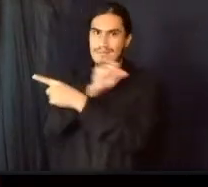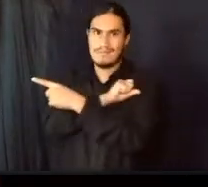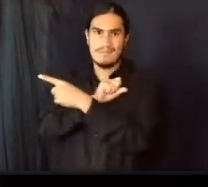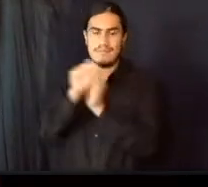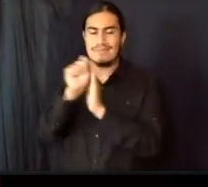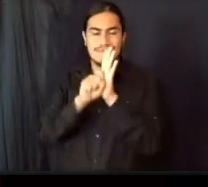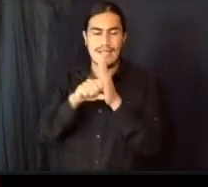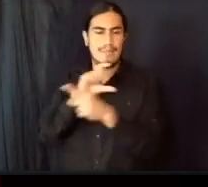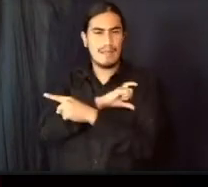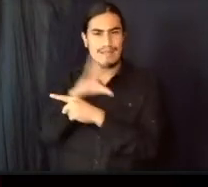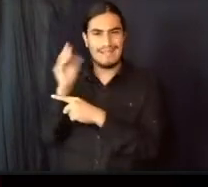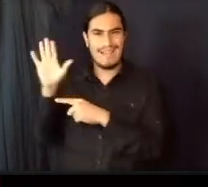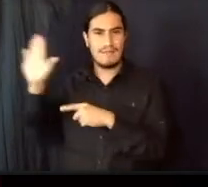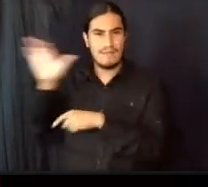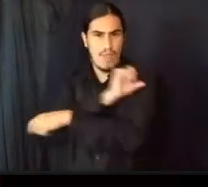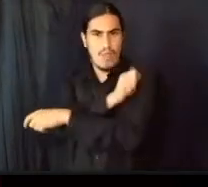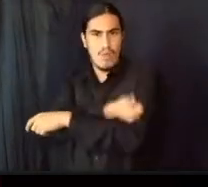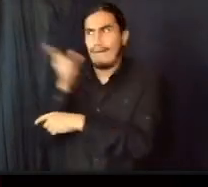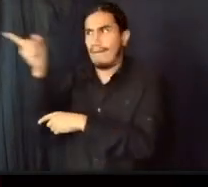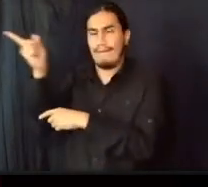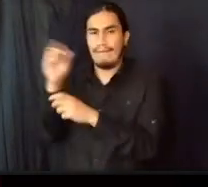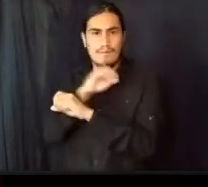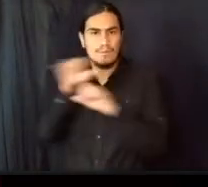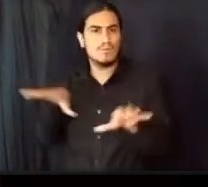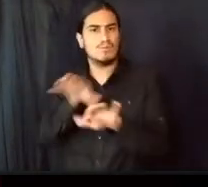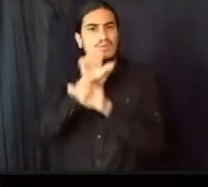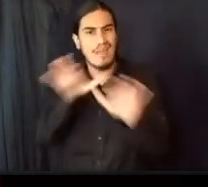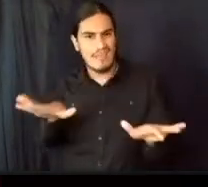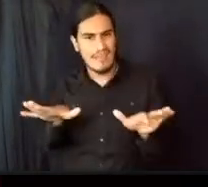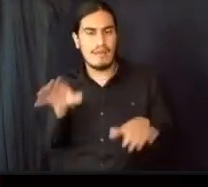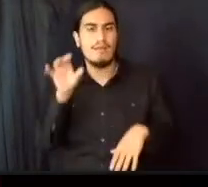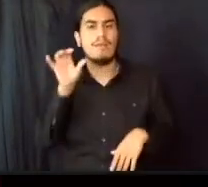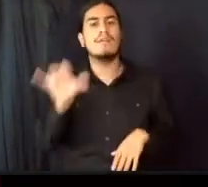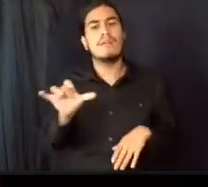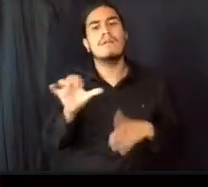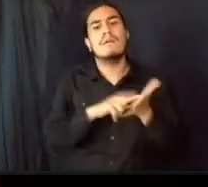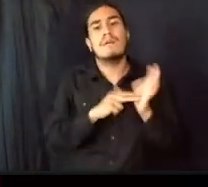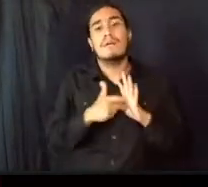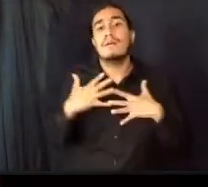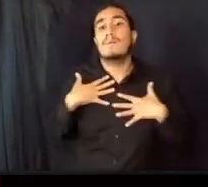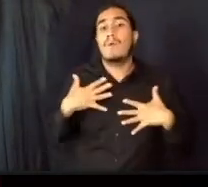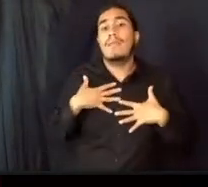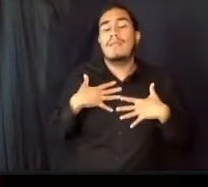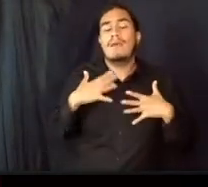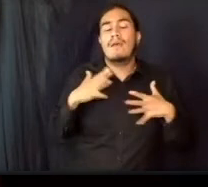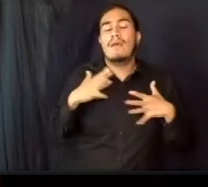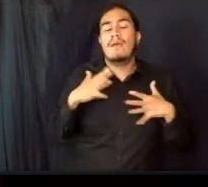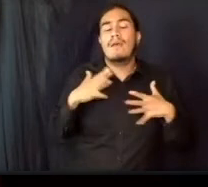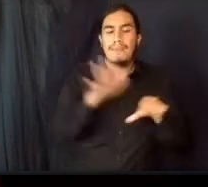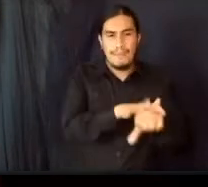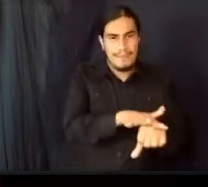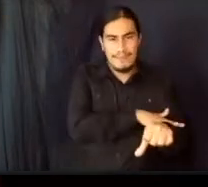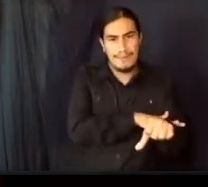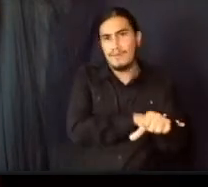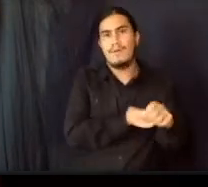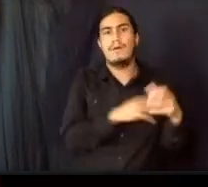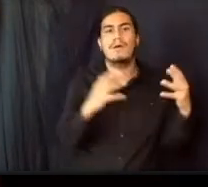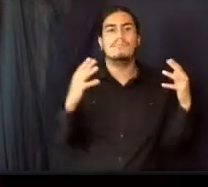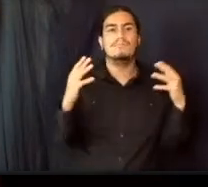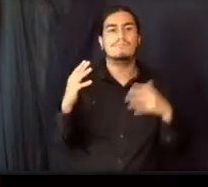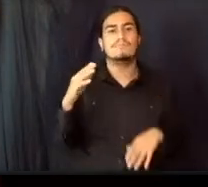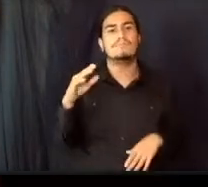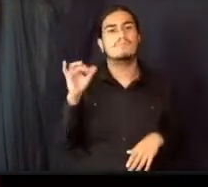This is what slowing down breath as forms of premature death, the core of racism, as Ruth Wilson Gilmore teaches